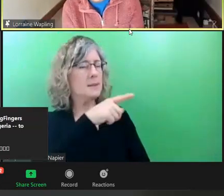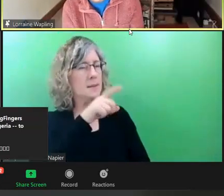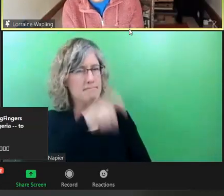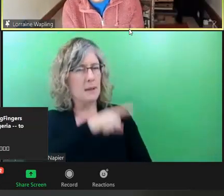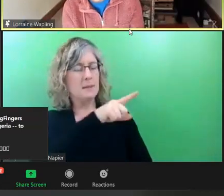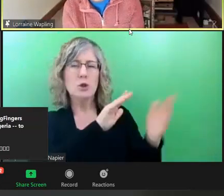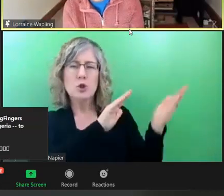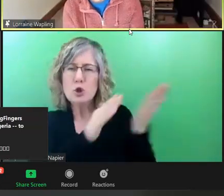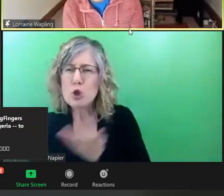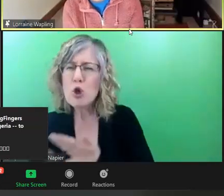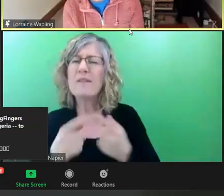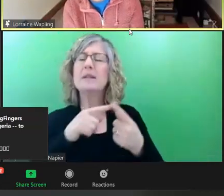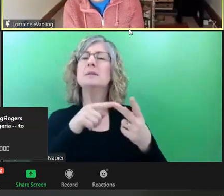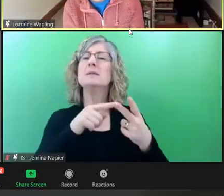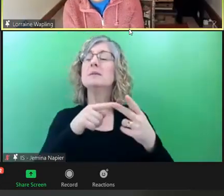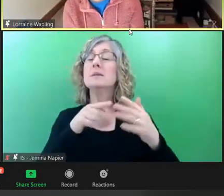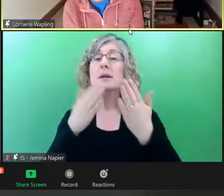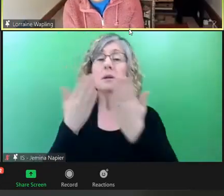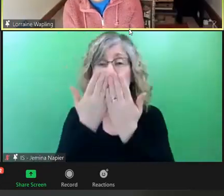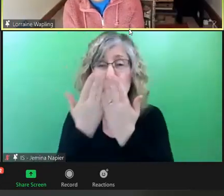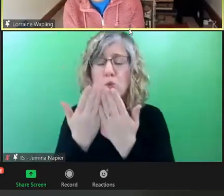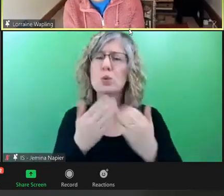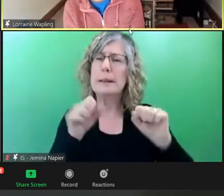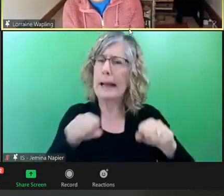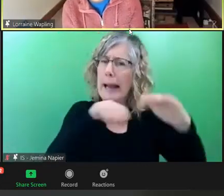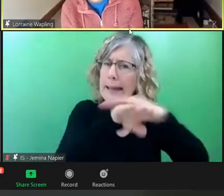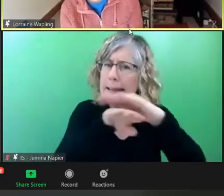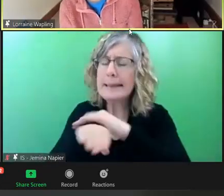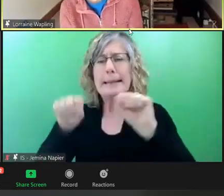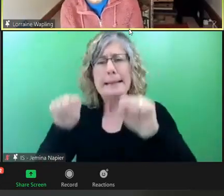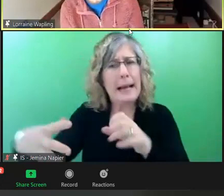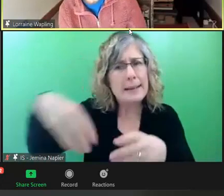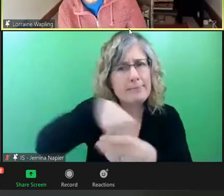than putting all of the pressure on families. You know.